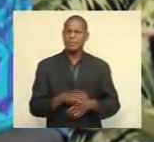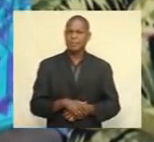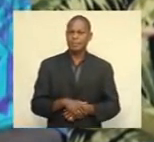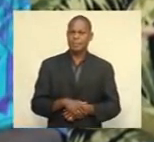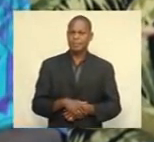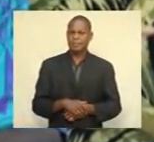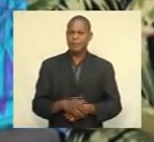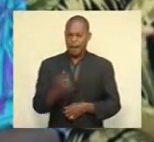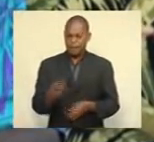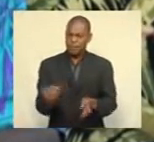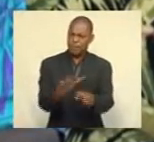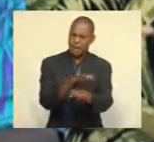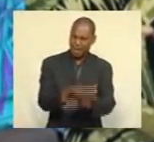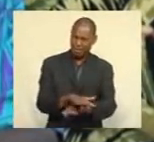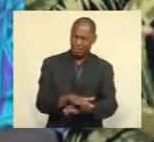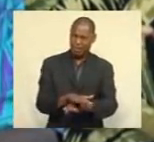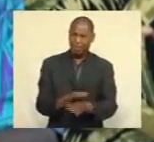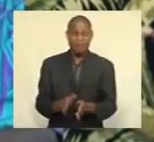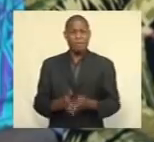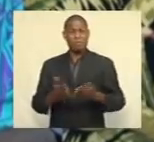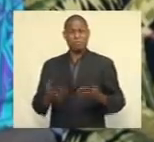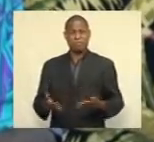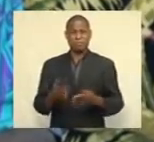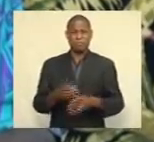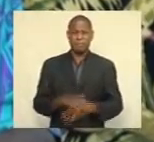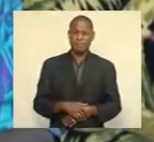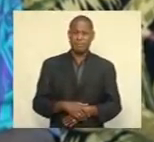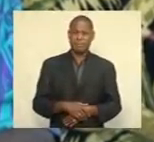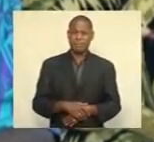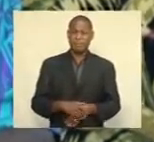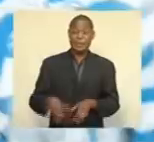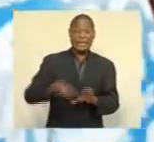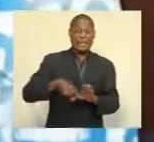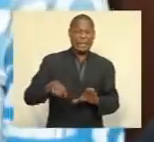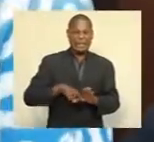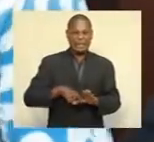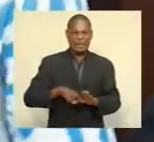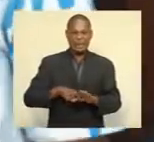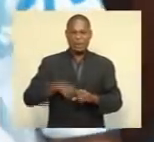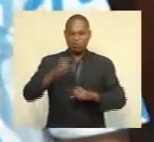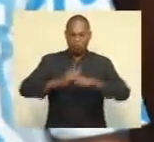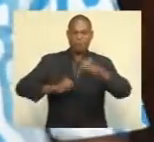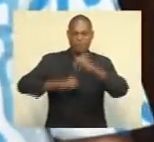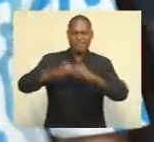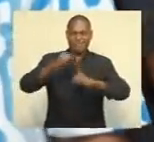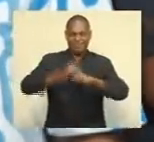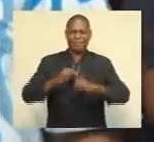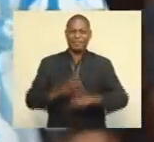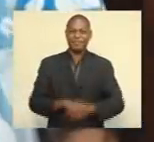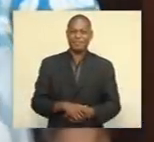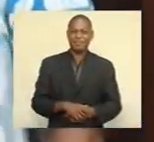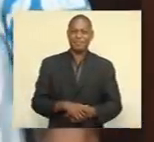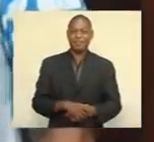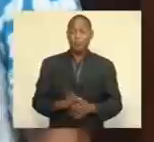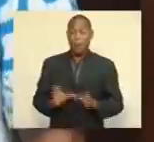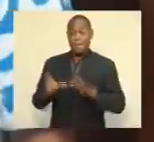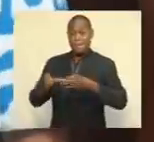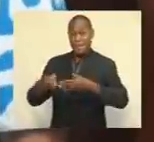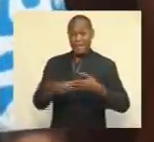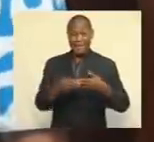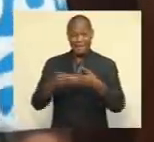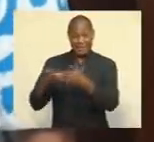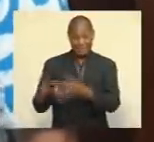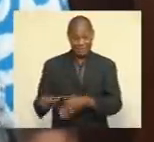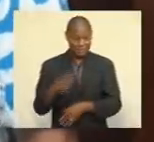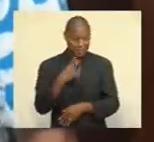cover the setup of our internal structures. Party leader William Ngavoka says they are